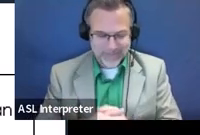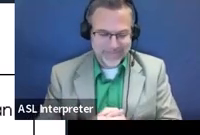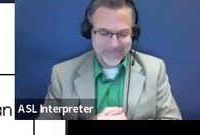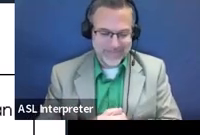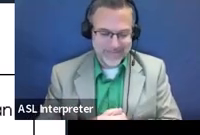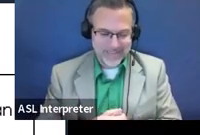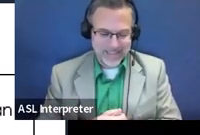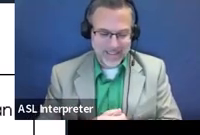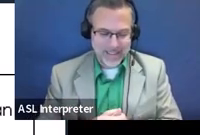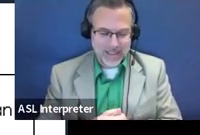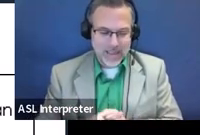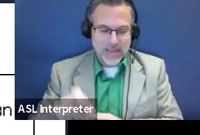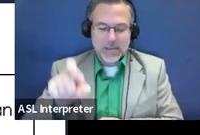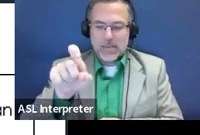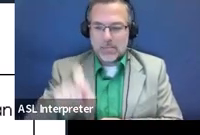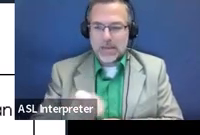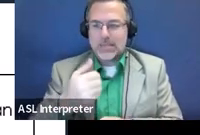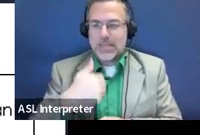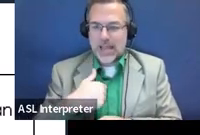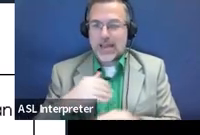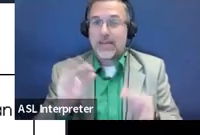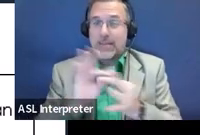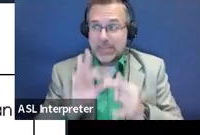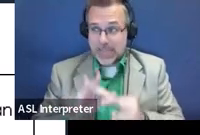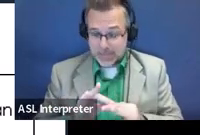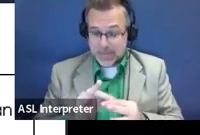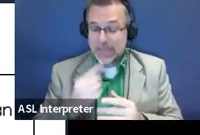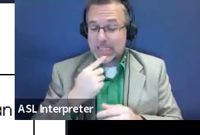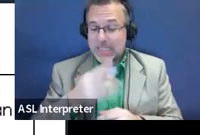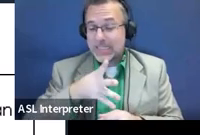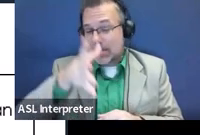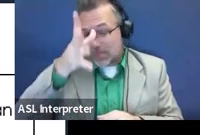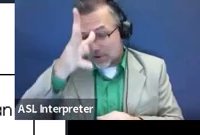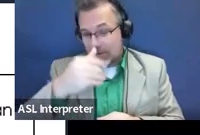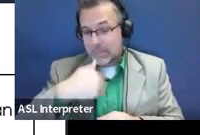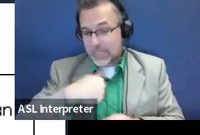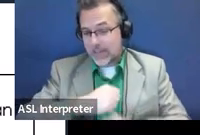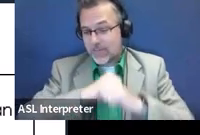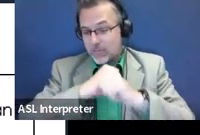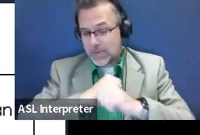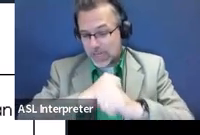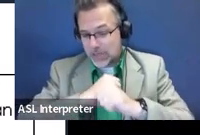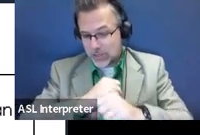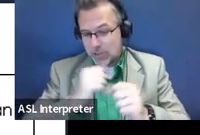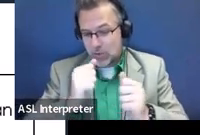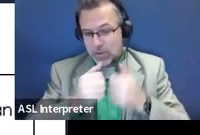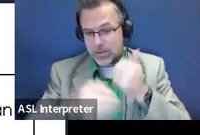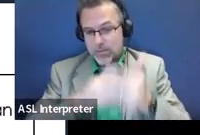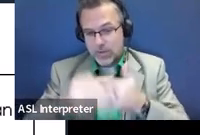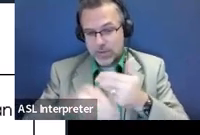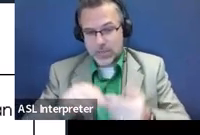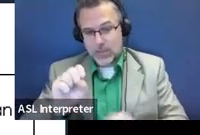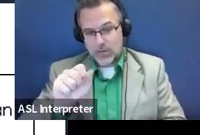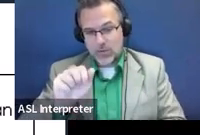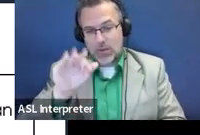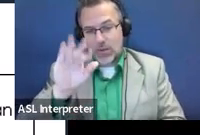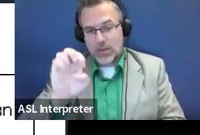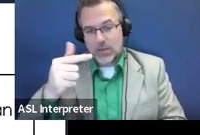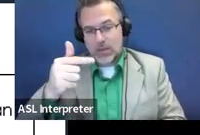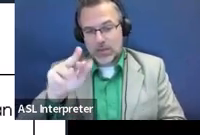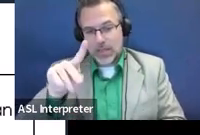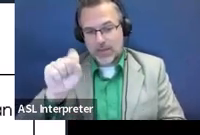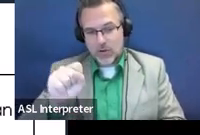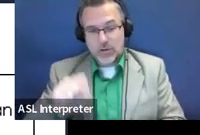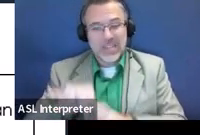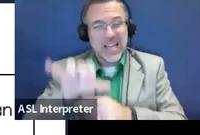There needs to be a statement that the parents have protection under the procedural safeguards. So that's actually embedded within the written